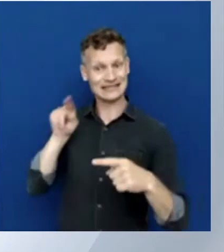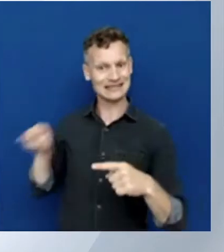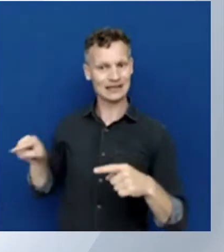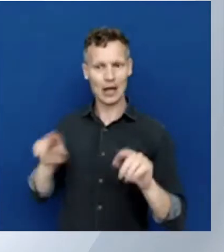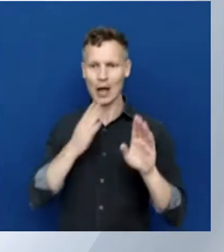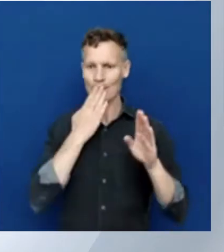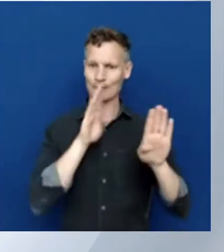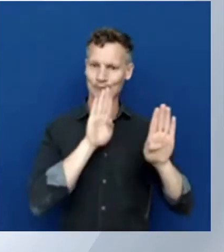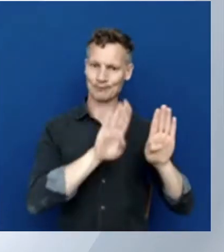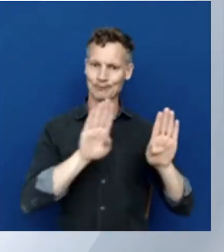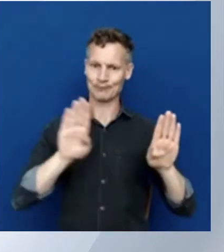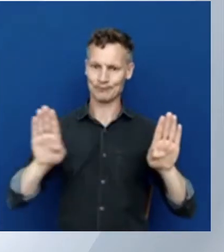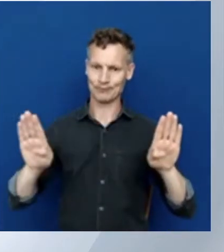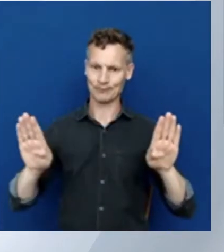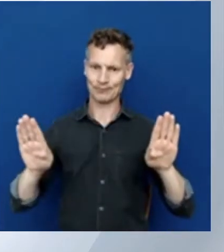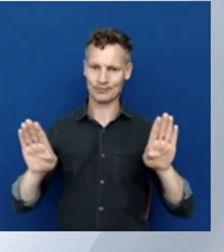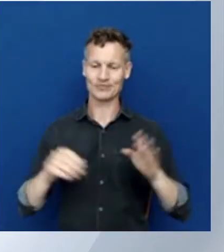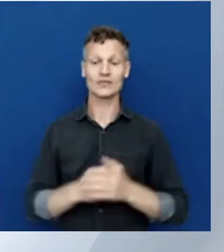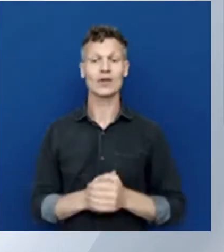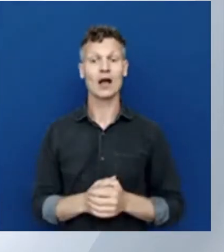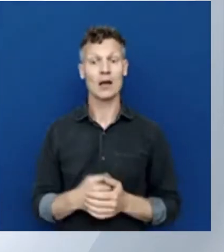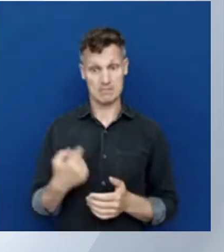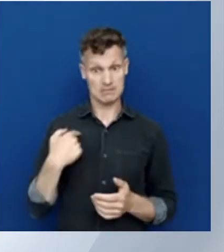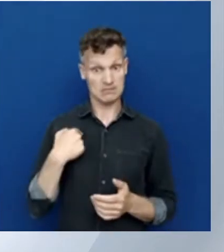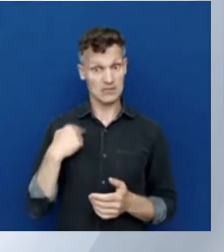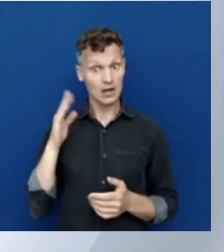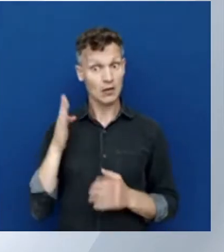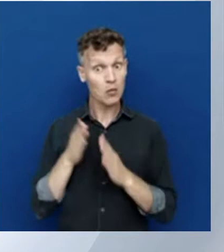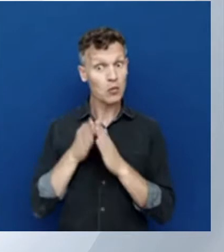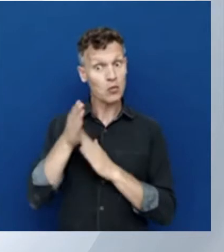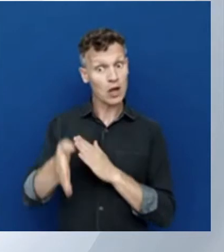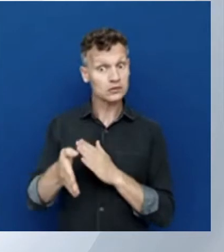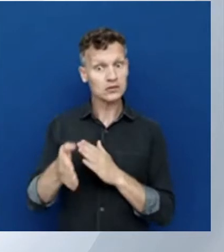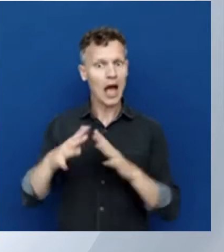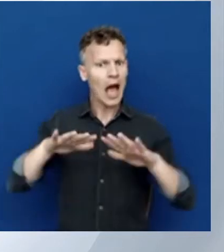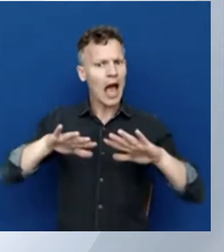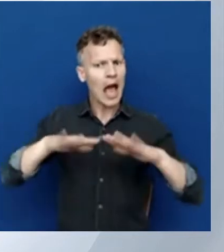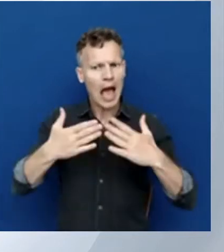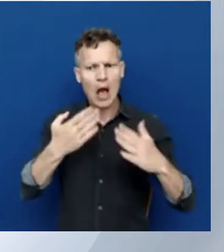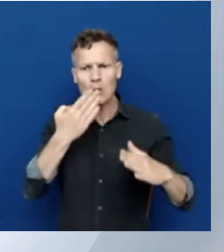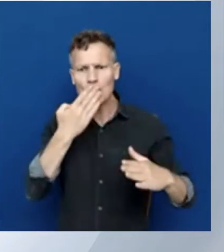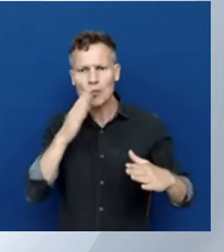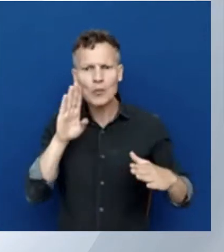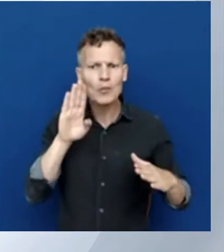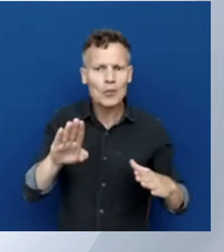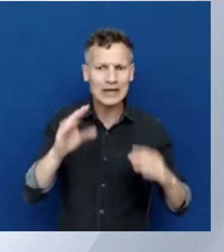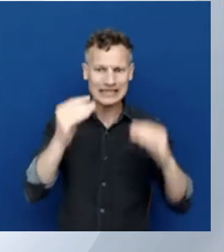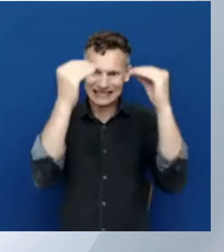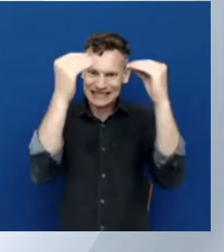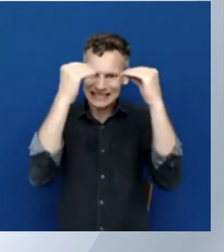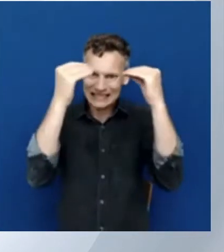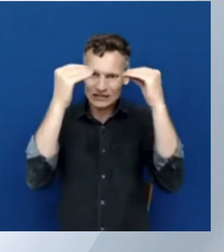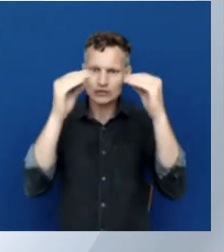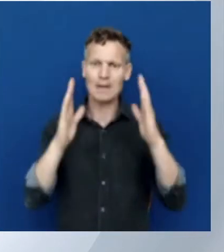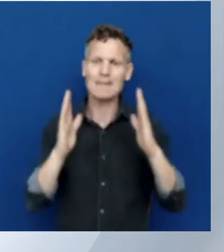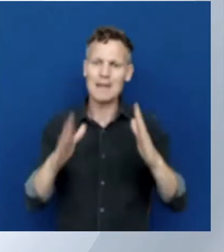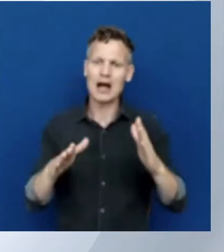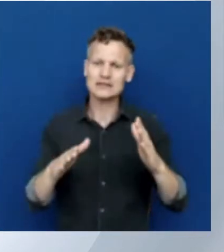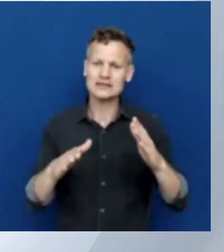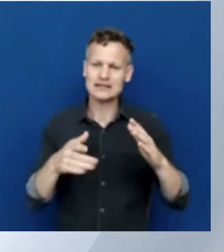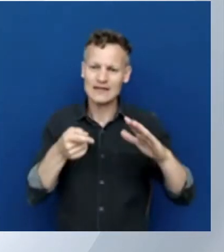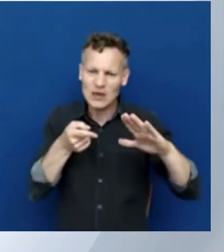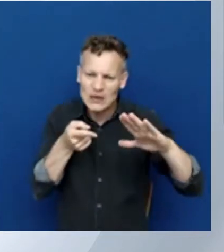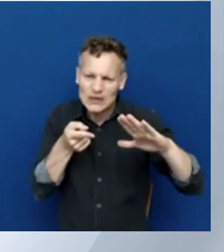on 1 or 2 courses on how to stick Post-it notes. The trick is you actually hold the Post-it notes, you take your finger, and you gently